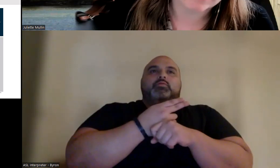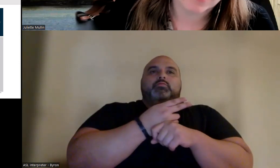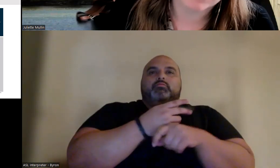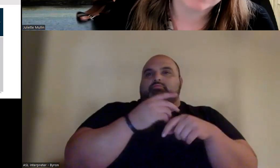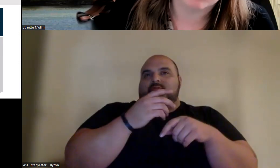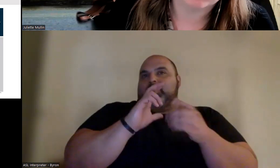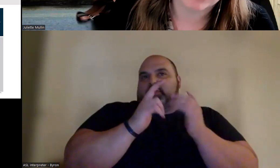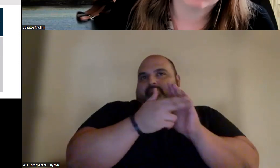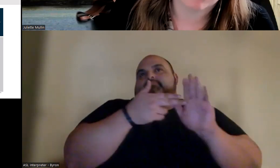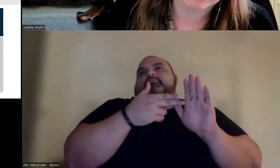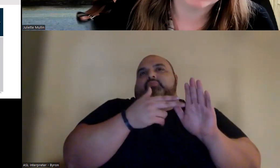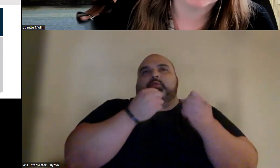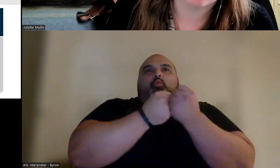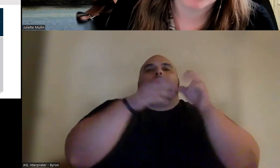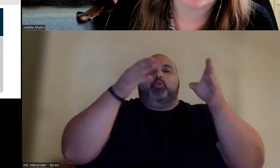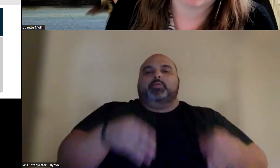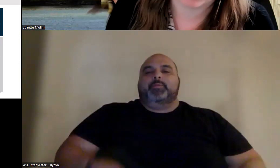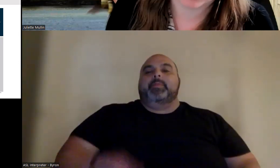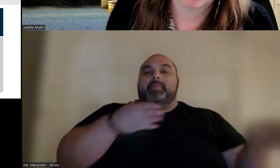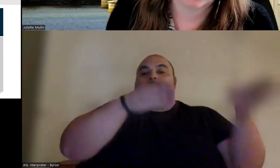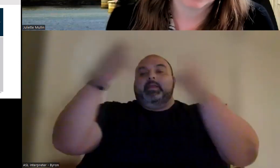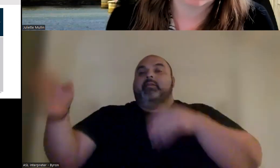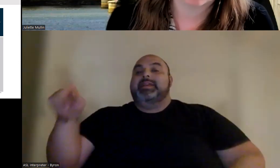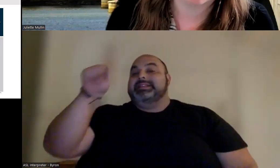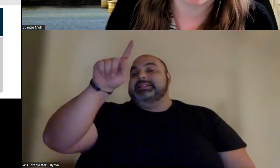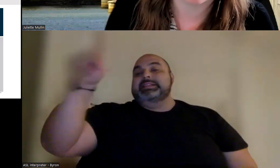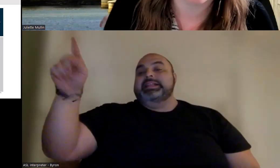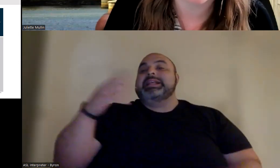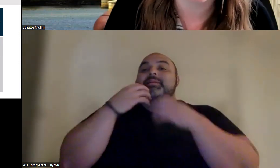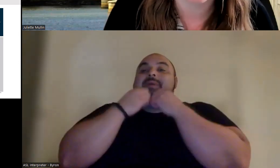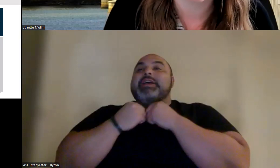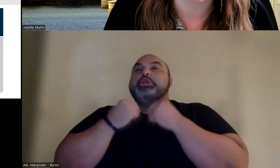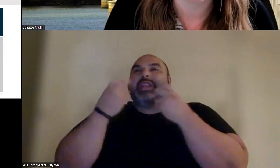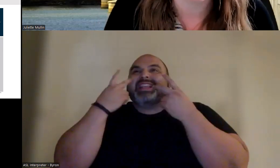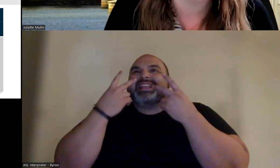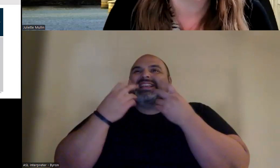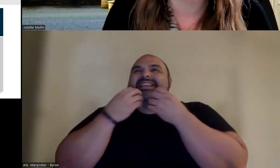Several states have established a right to compassionate care visitation, regardless of any state of emergency.